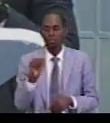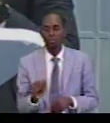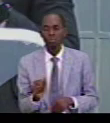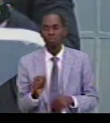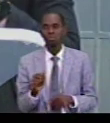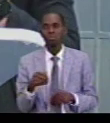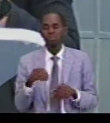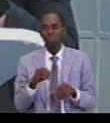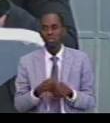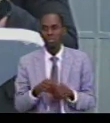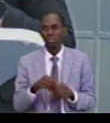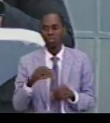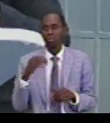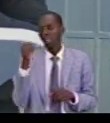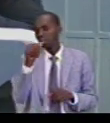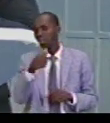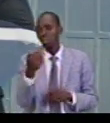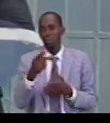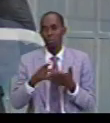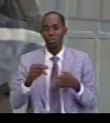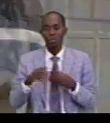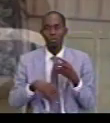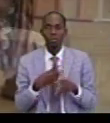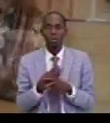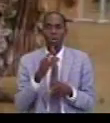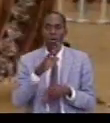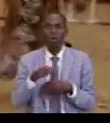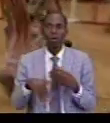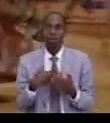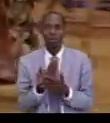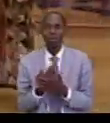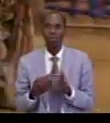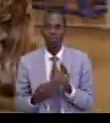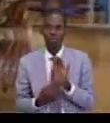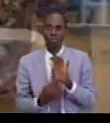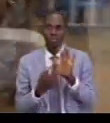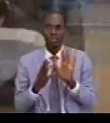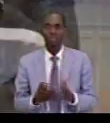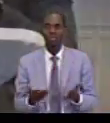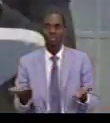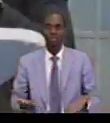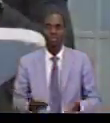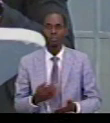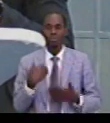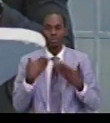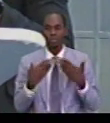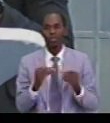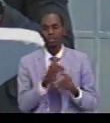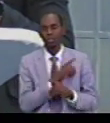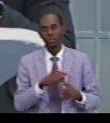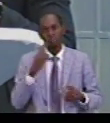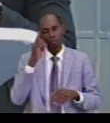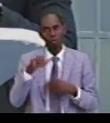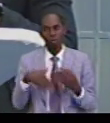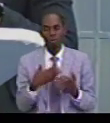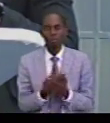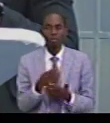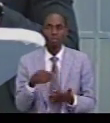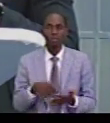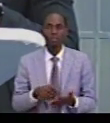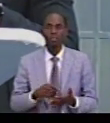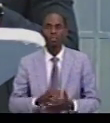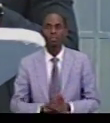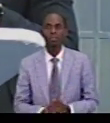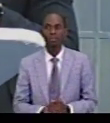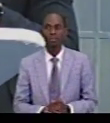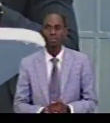le Seigneur pour tout cela. And I will thank the Lord for all this. C'est tout ce que nous avons